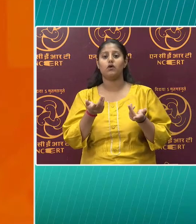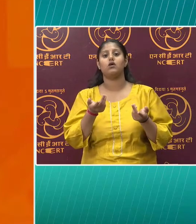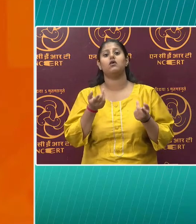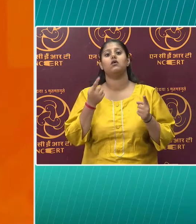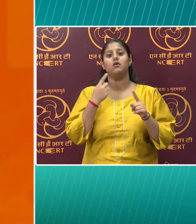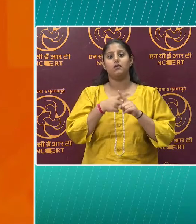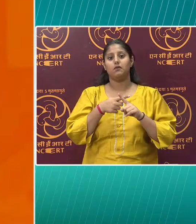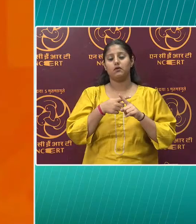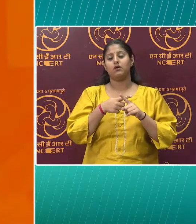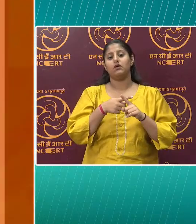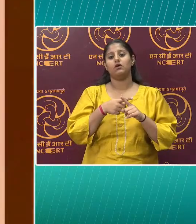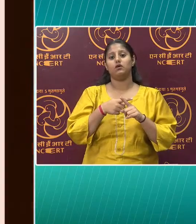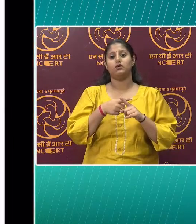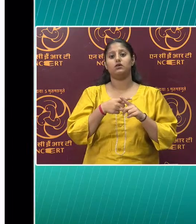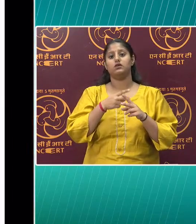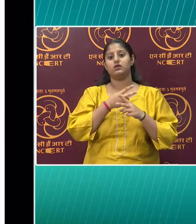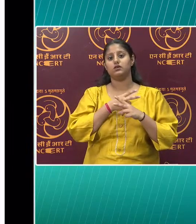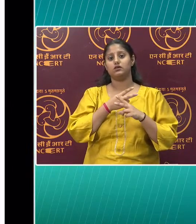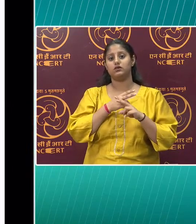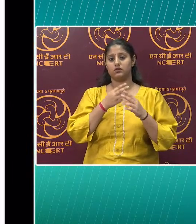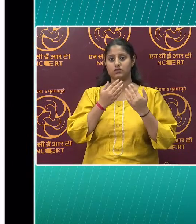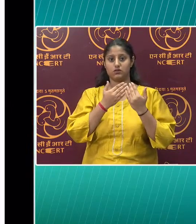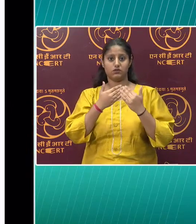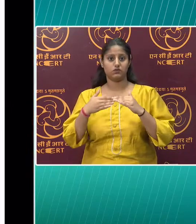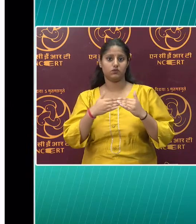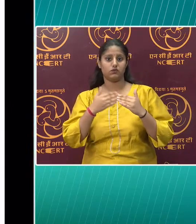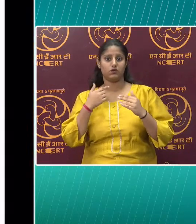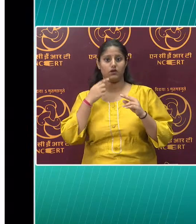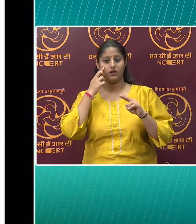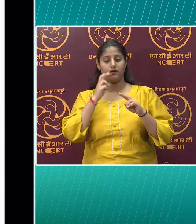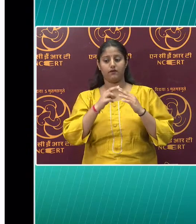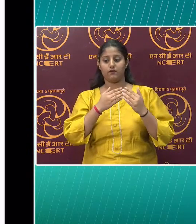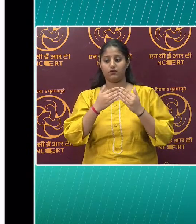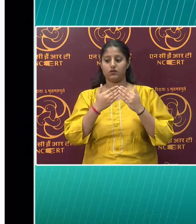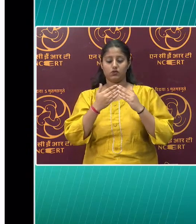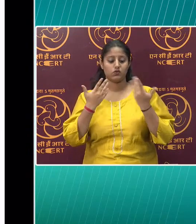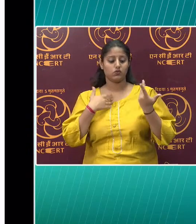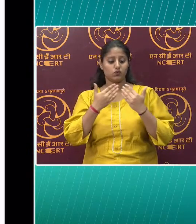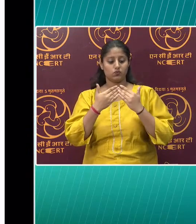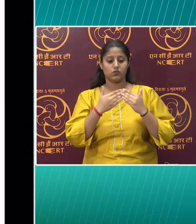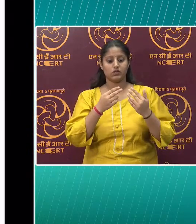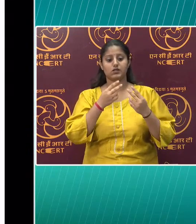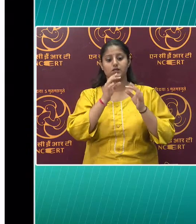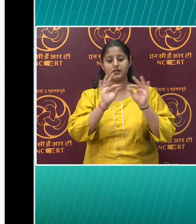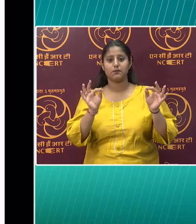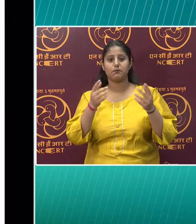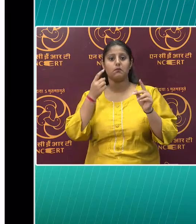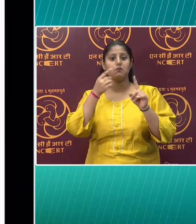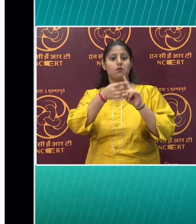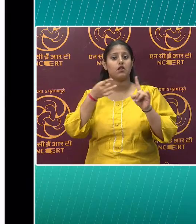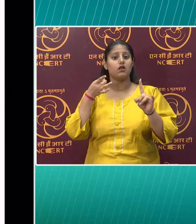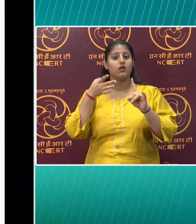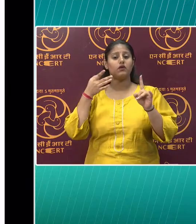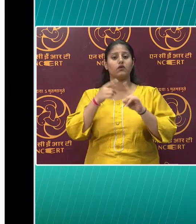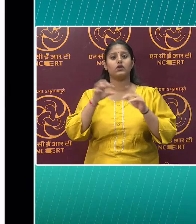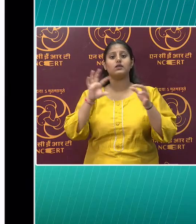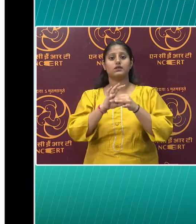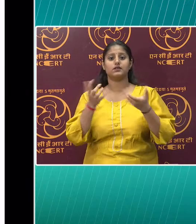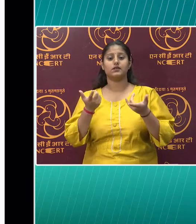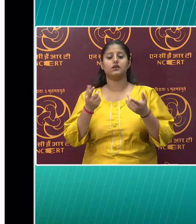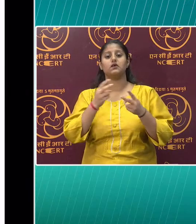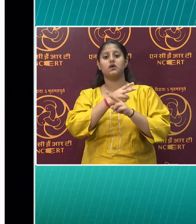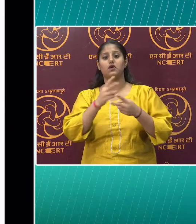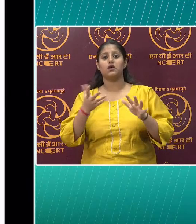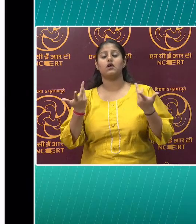adult tinkering lab, in many schools, where students they learn about simple electronics, and later on they are able to